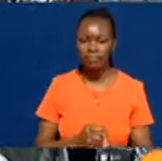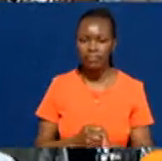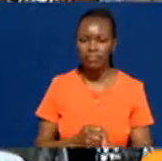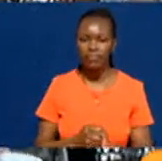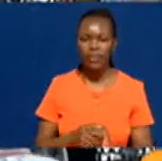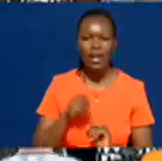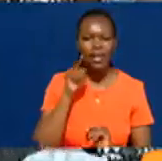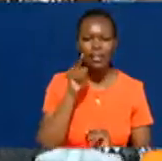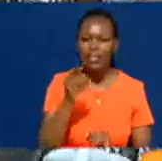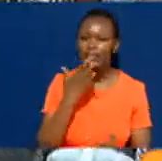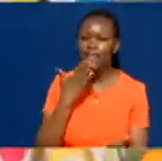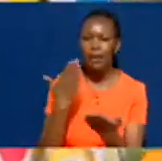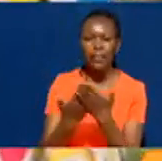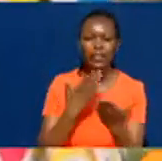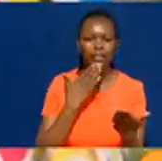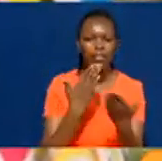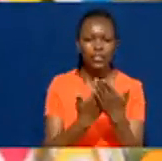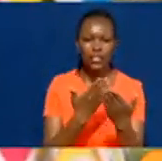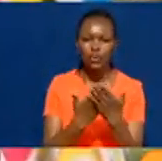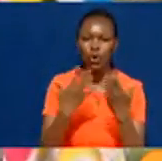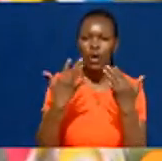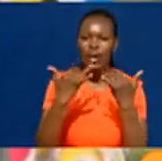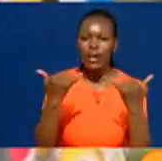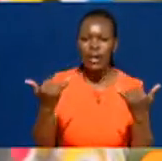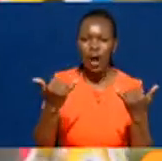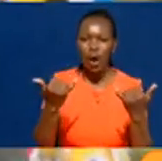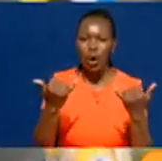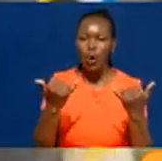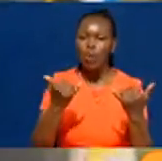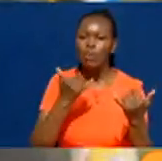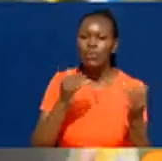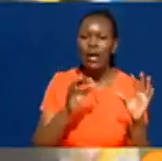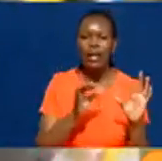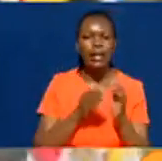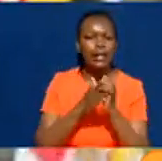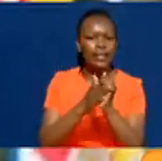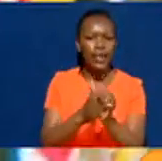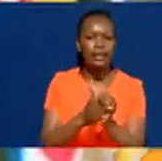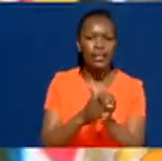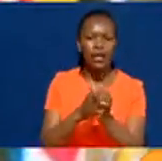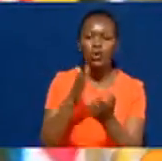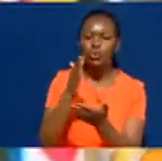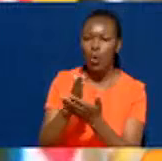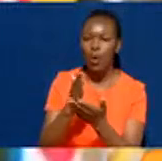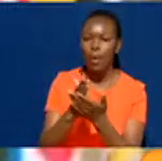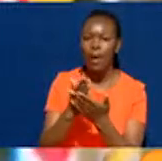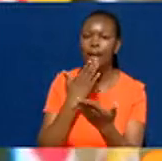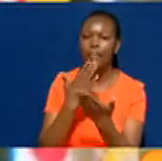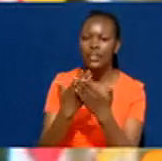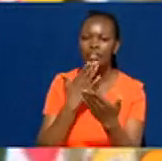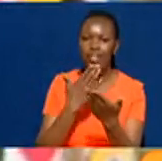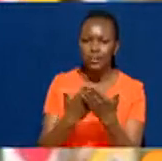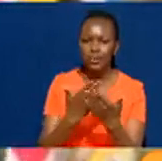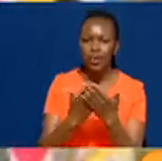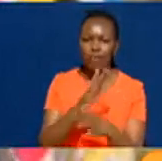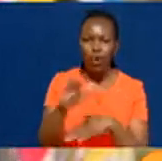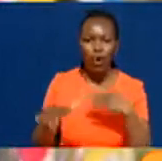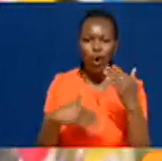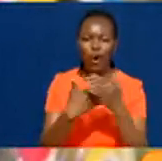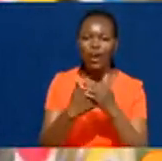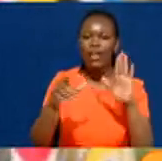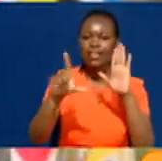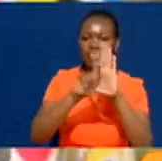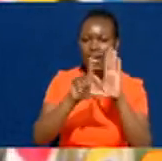This appreciation takes us to the point of proper appreciation of the just concluded legal process. Many of